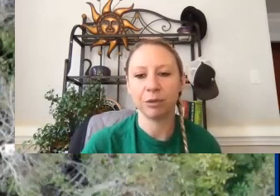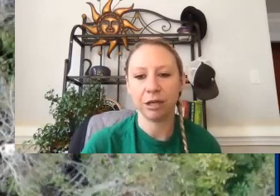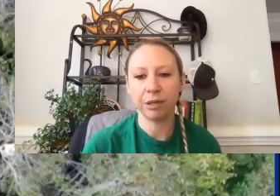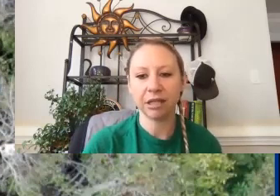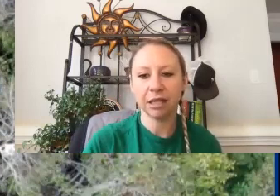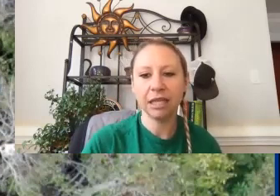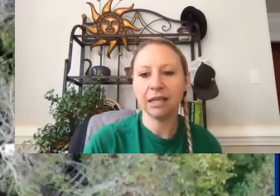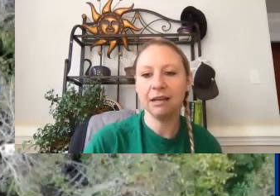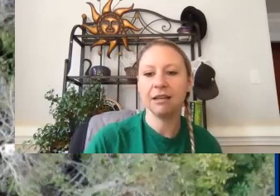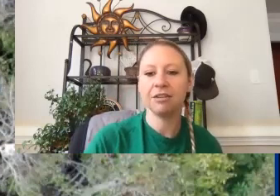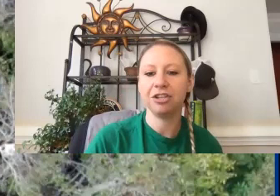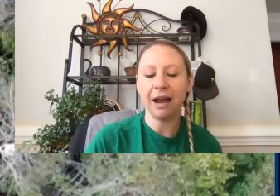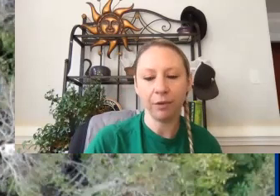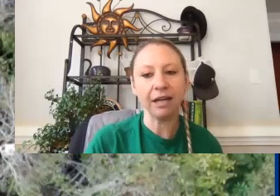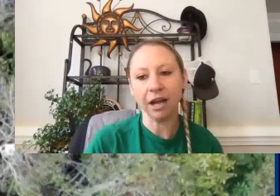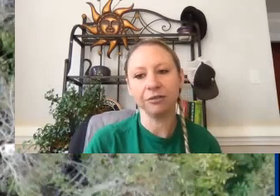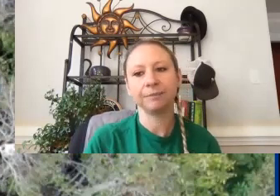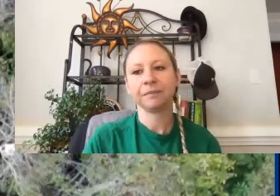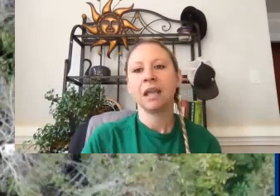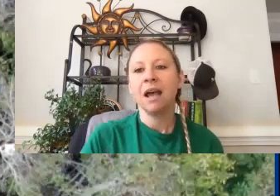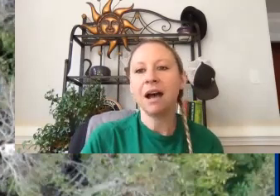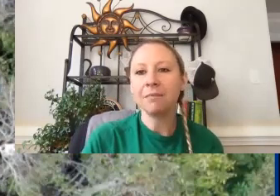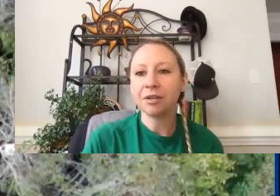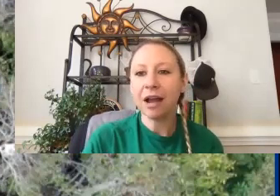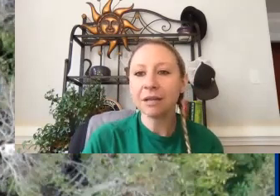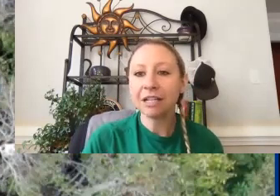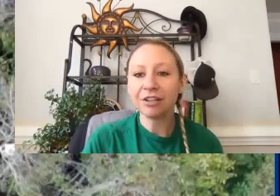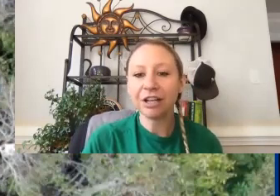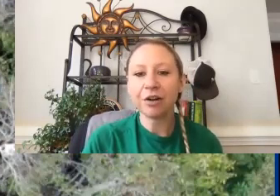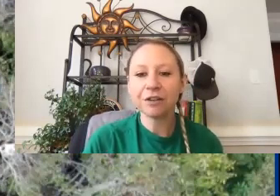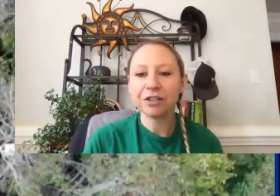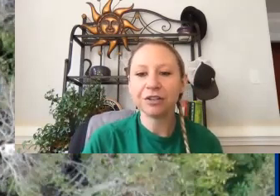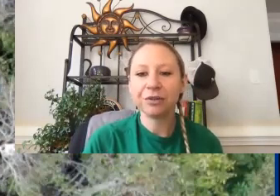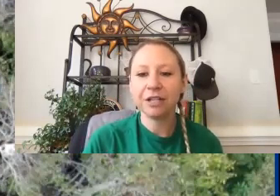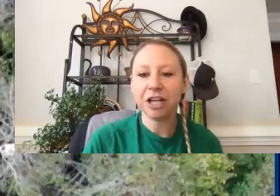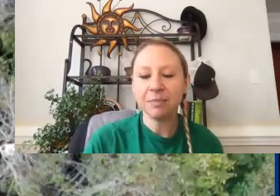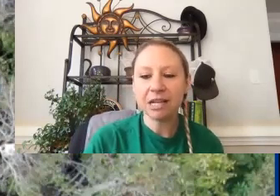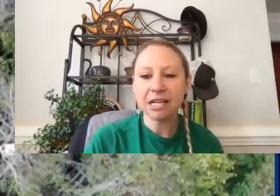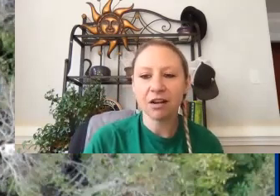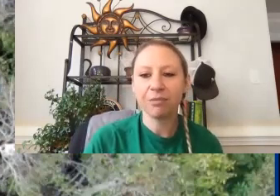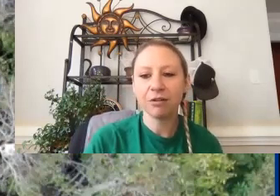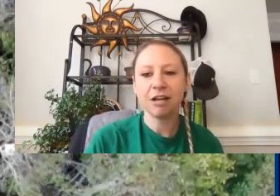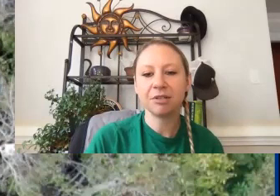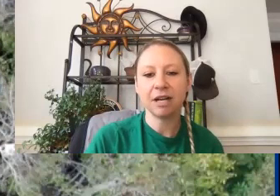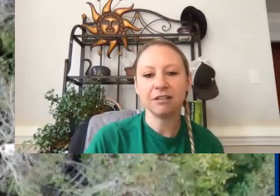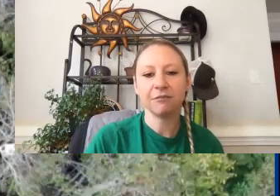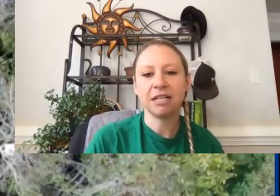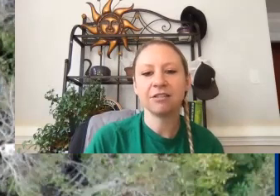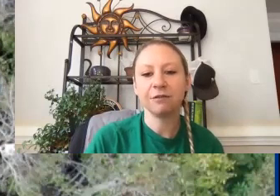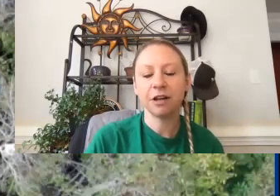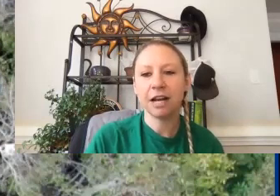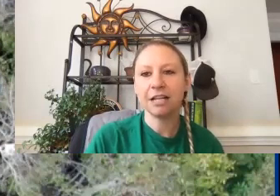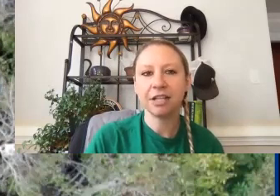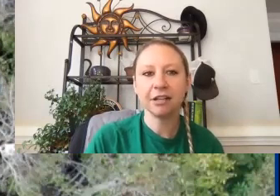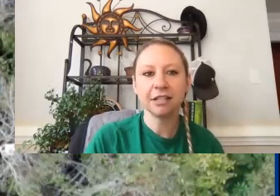which we're going to put the link in the chat window. So now I'm going to turn it over to JP, our program director from the